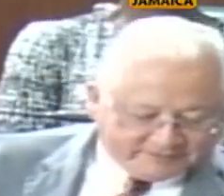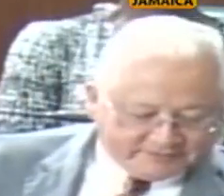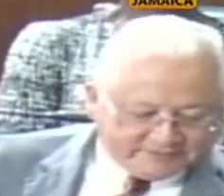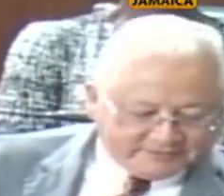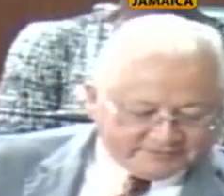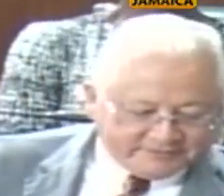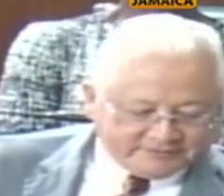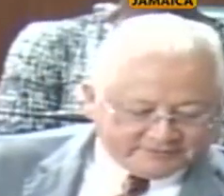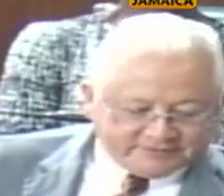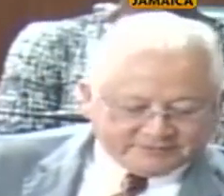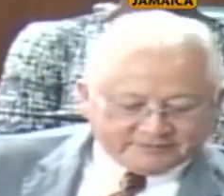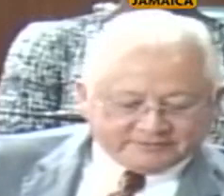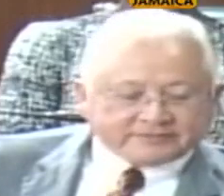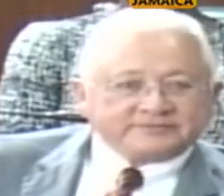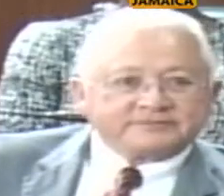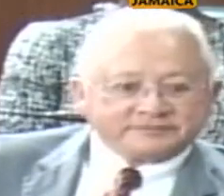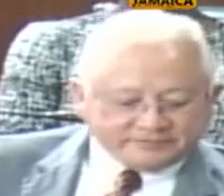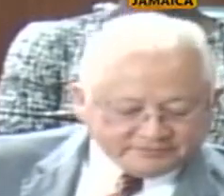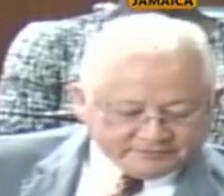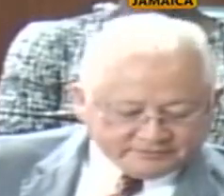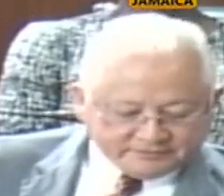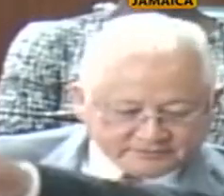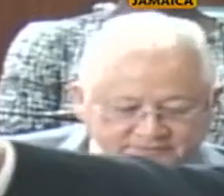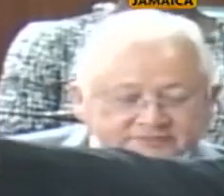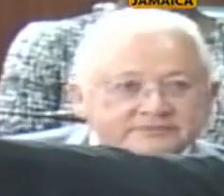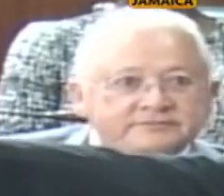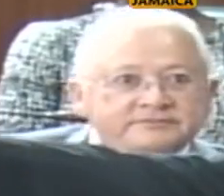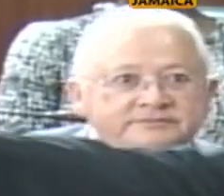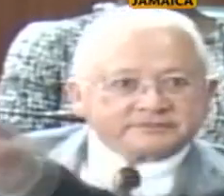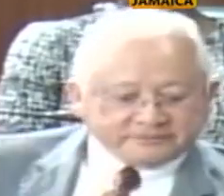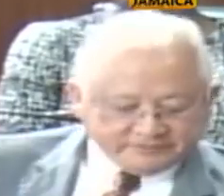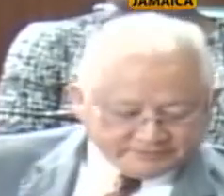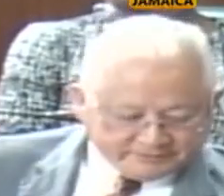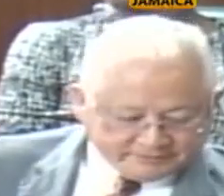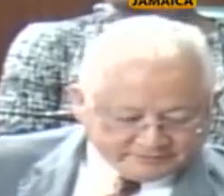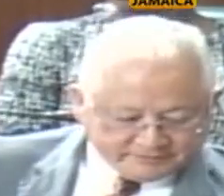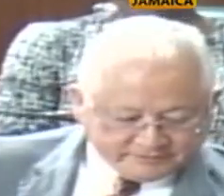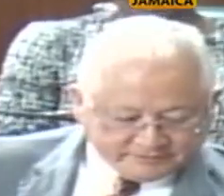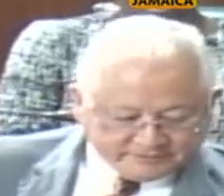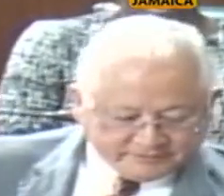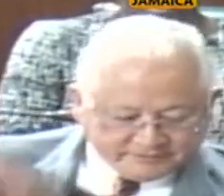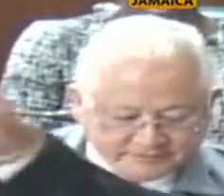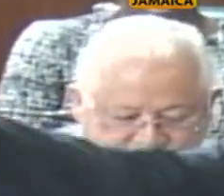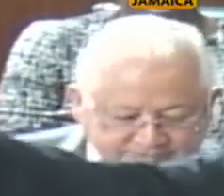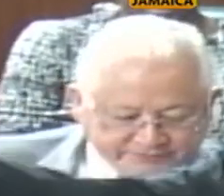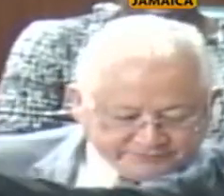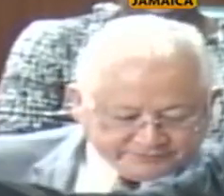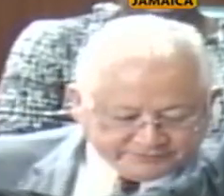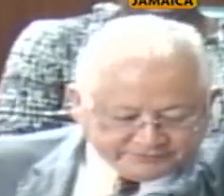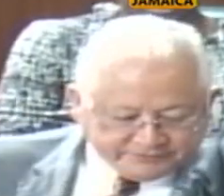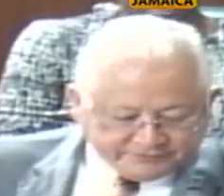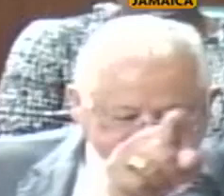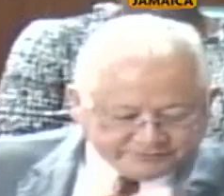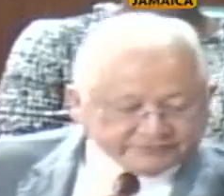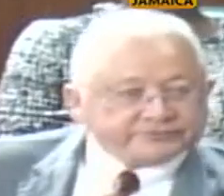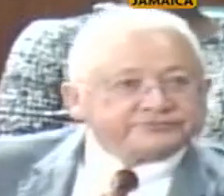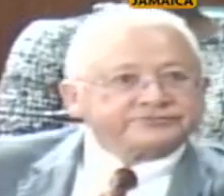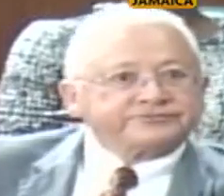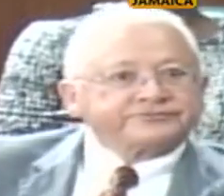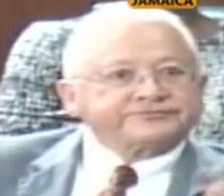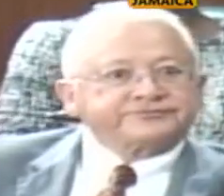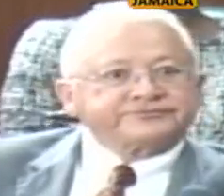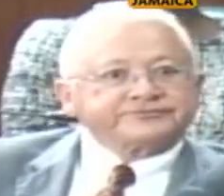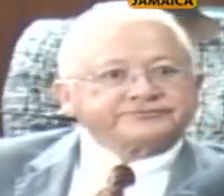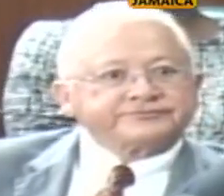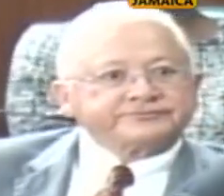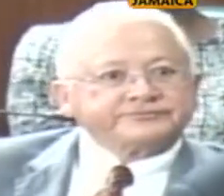in this country. Now, first of all, the matter that the member raised is false. And why is it false? Go and look